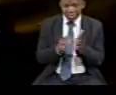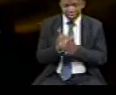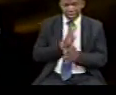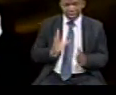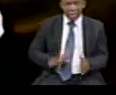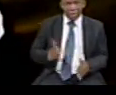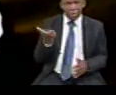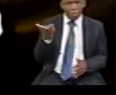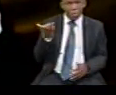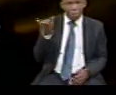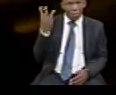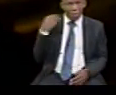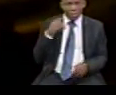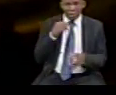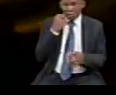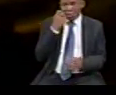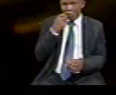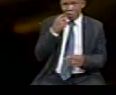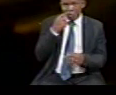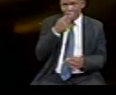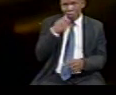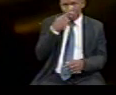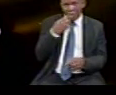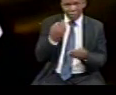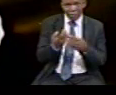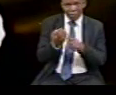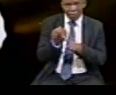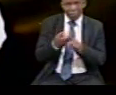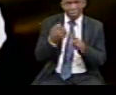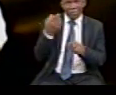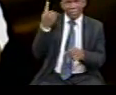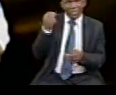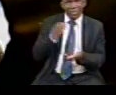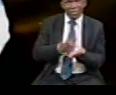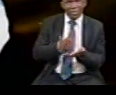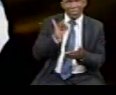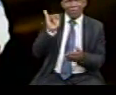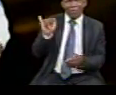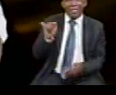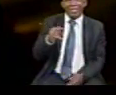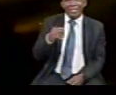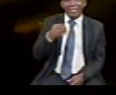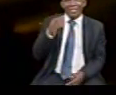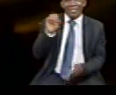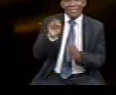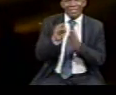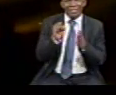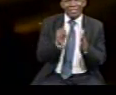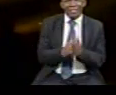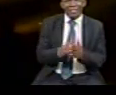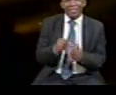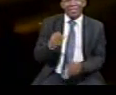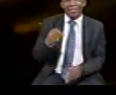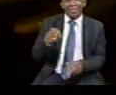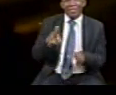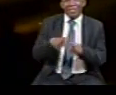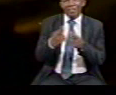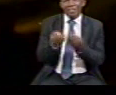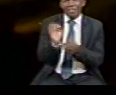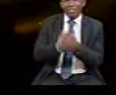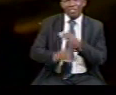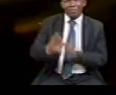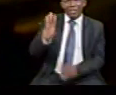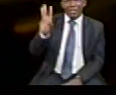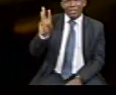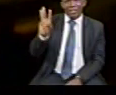a glorified state. He says in chapter 16 of Revelation, verse 15, look at what he says there in verse 15. He